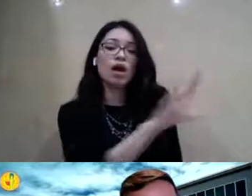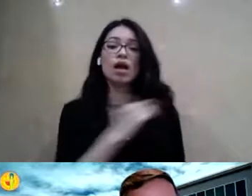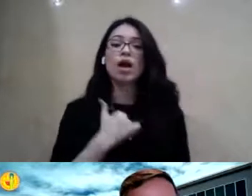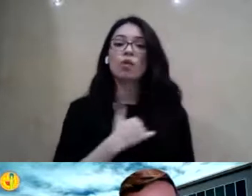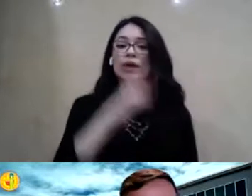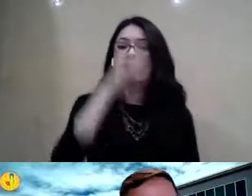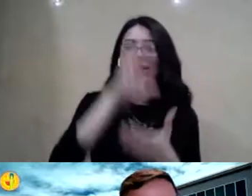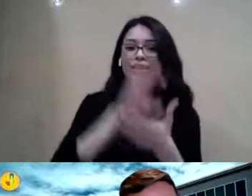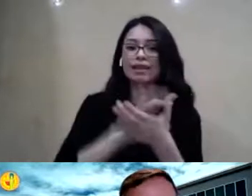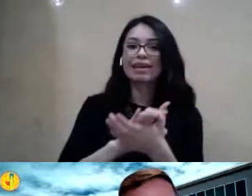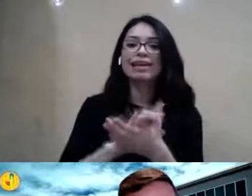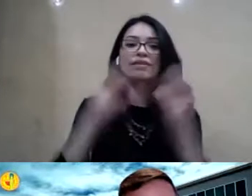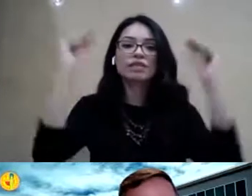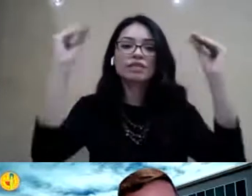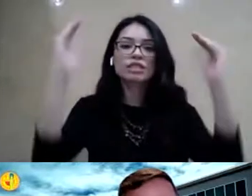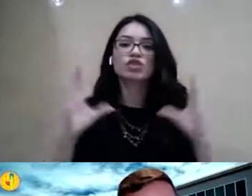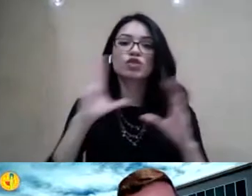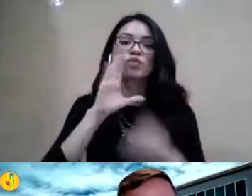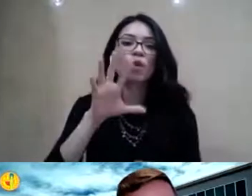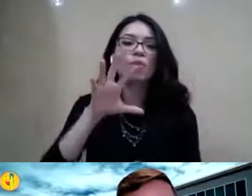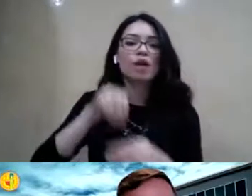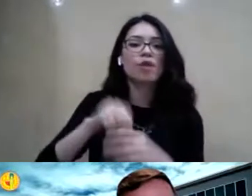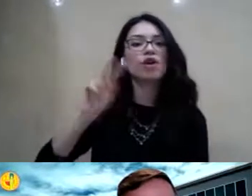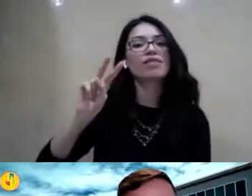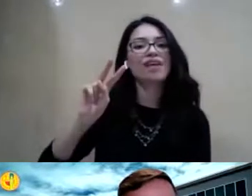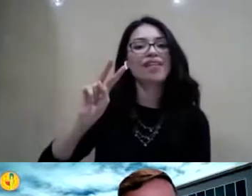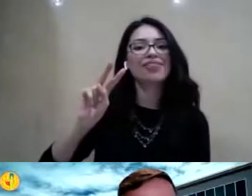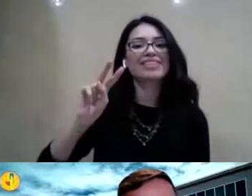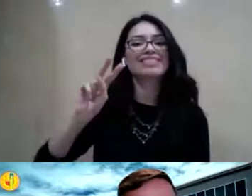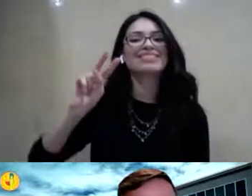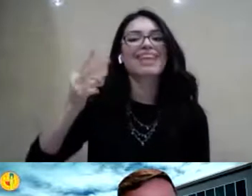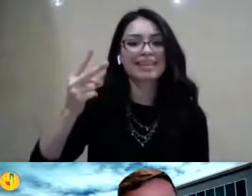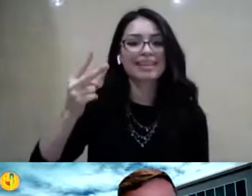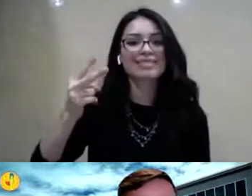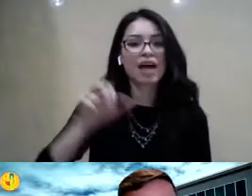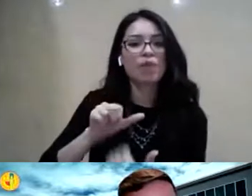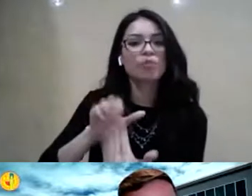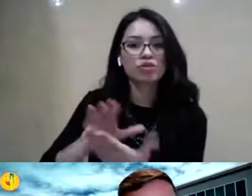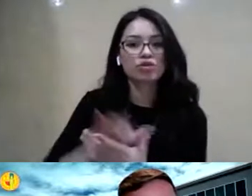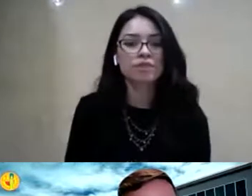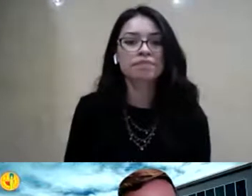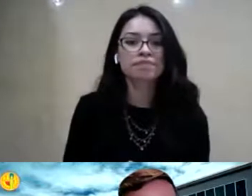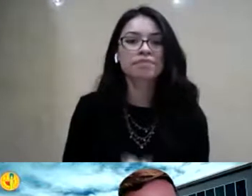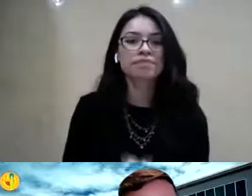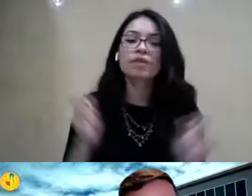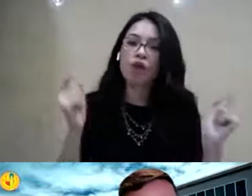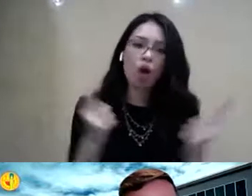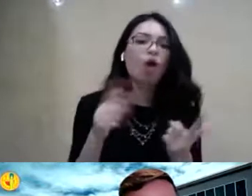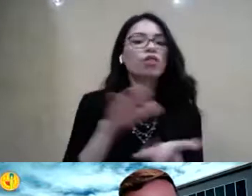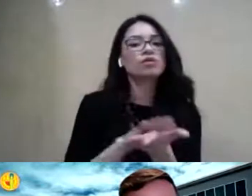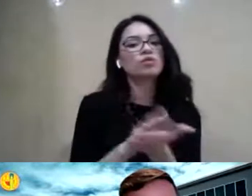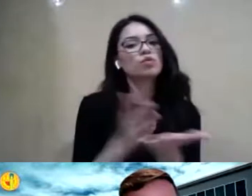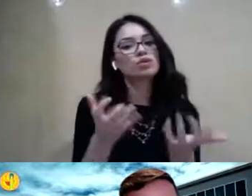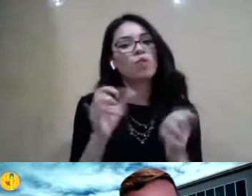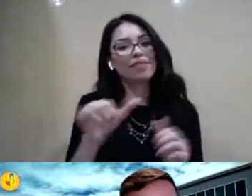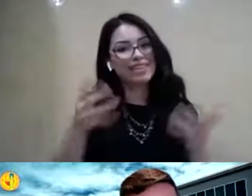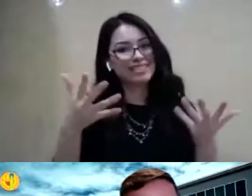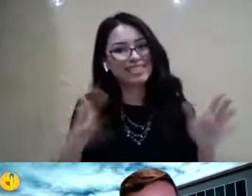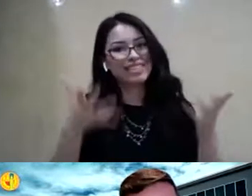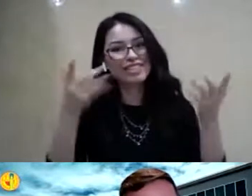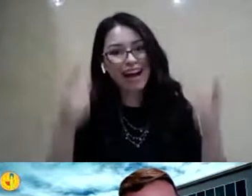of the second wave. All who work in schools, we'd like that to happen to make sure that our cafeteria workers and bus drivers